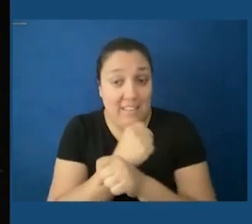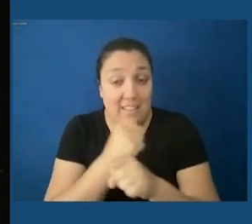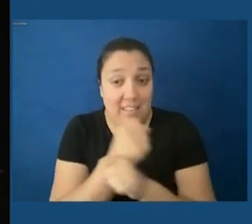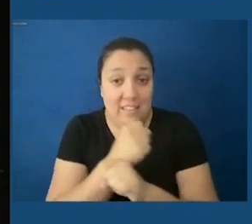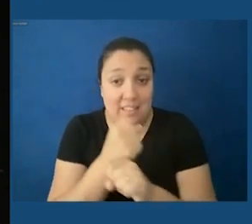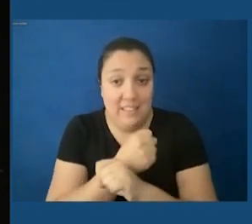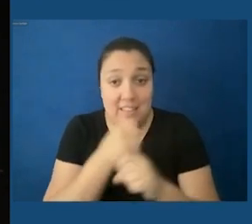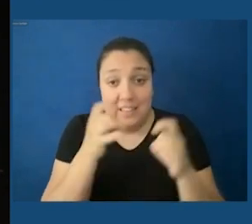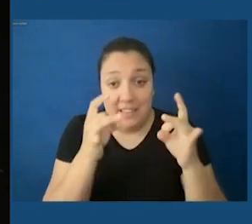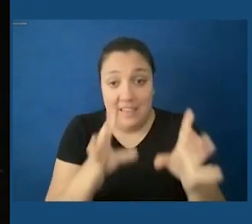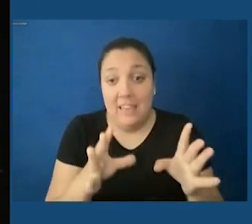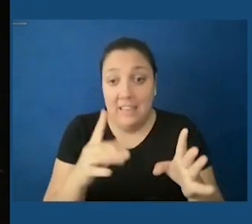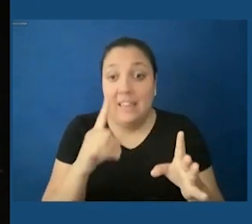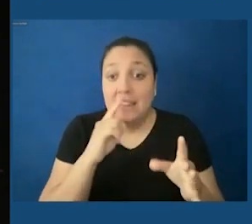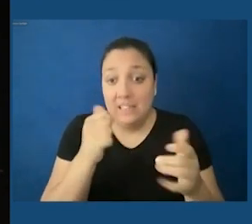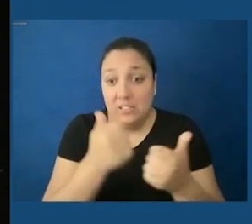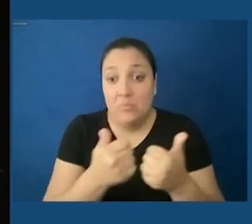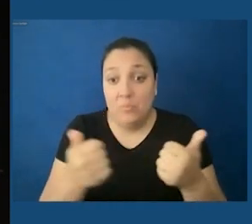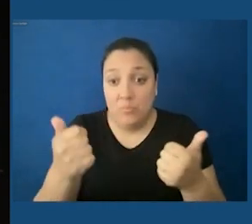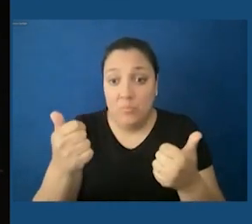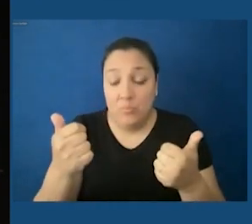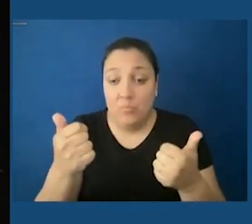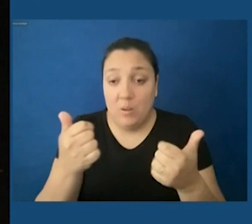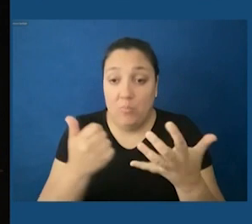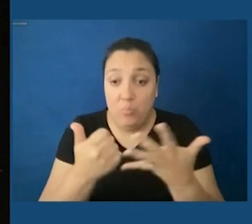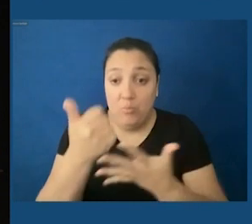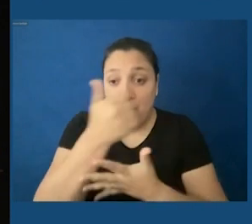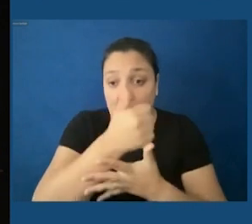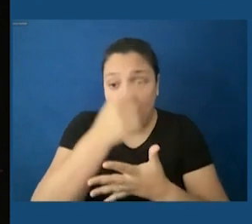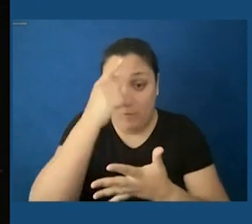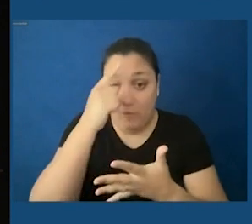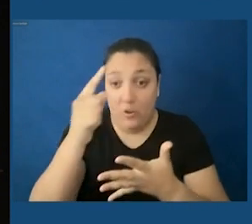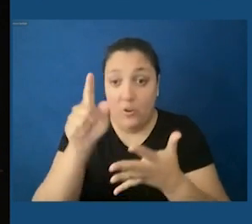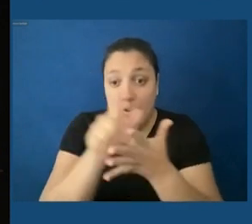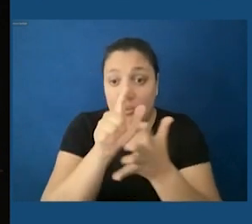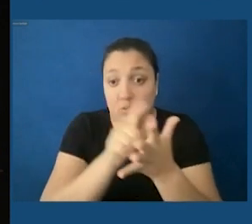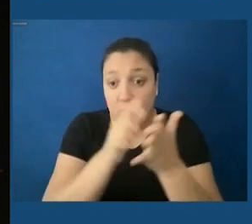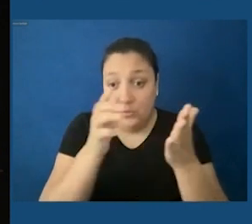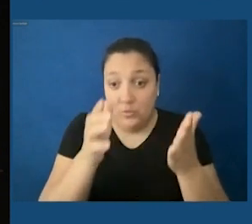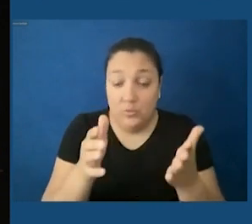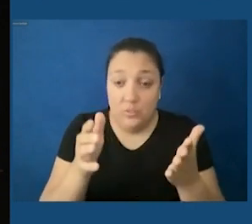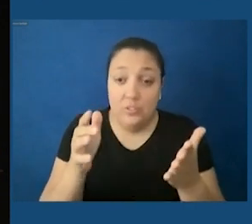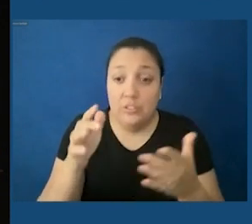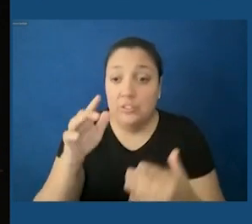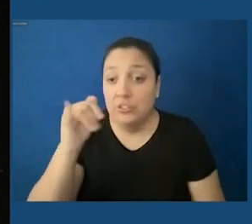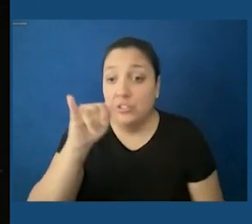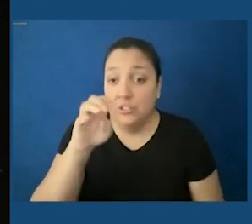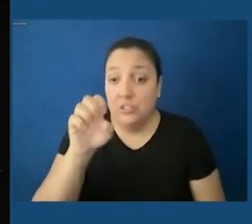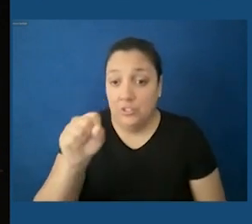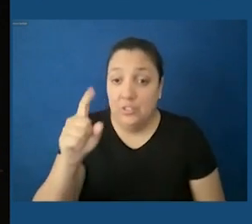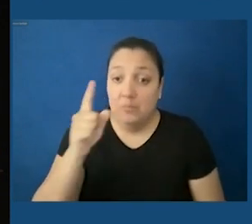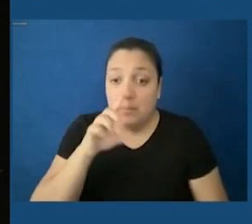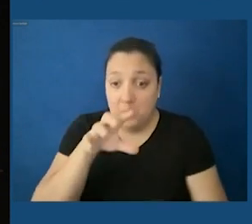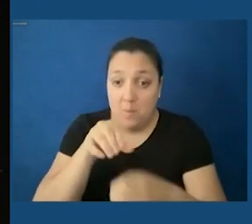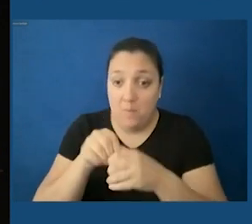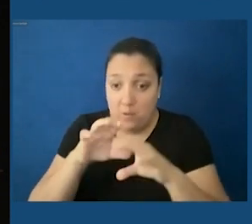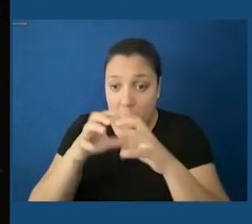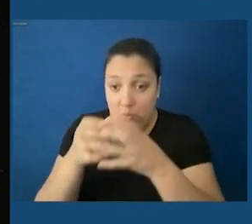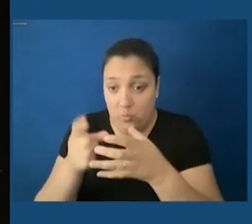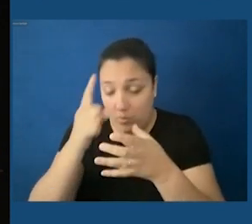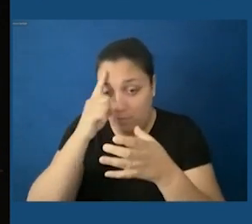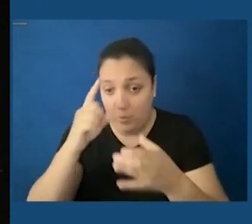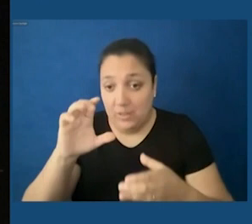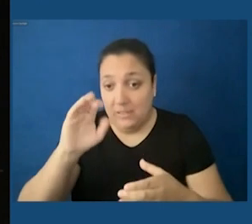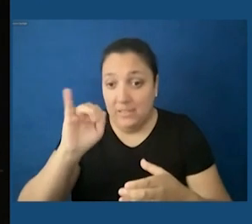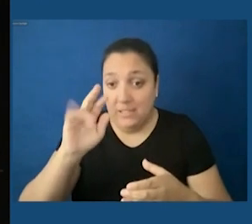General James. I am the head of a unit that is in charge of enforcing the civil rights laws, not the